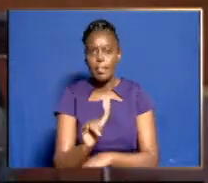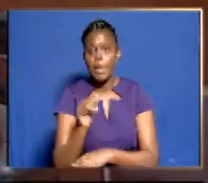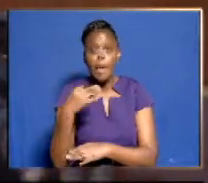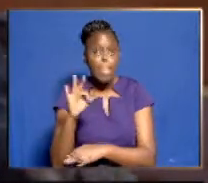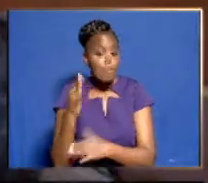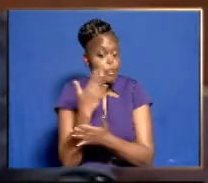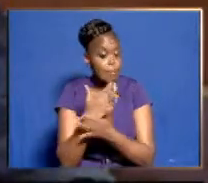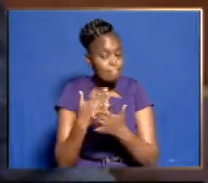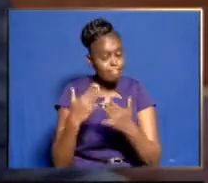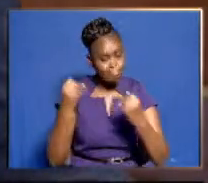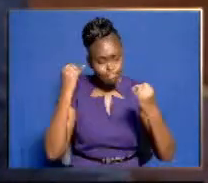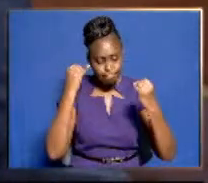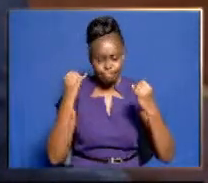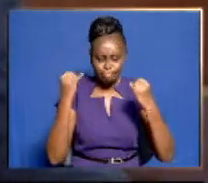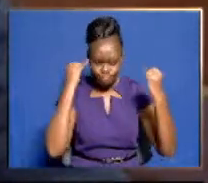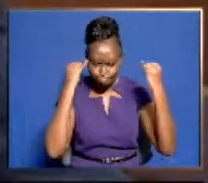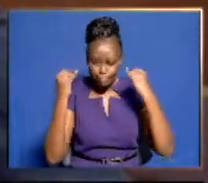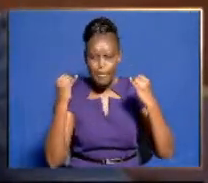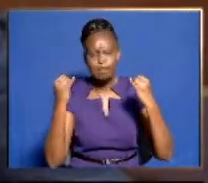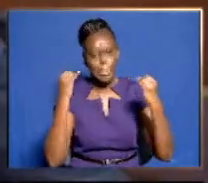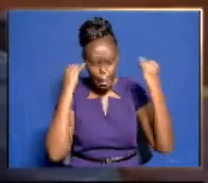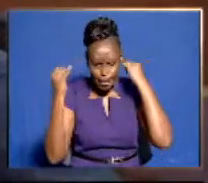the assumptions underlying the budget